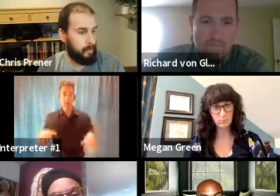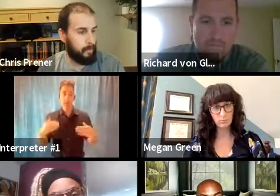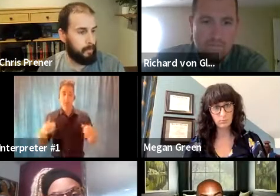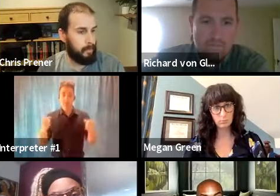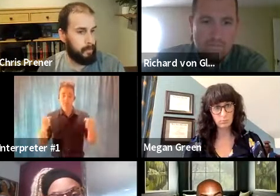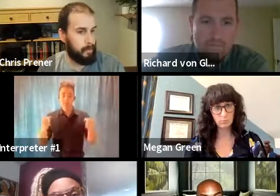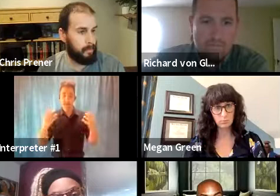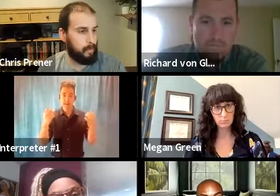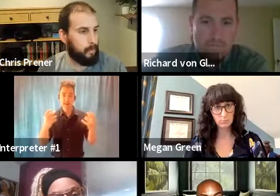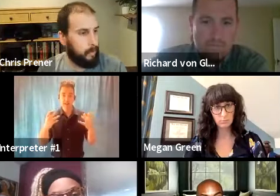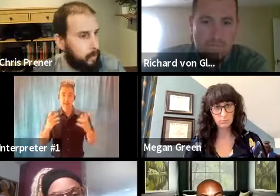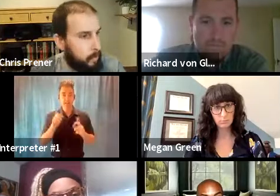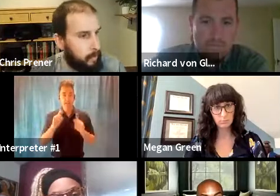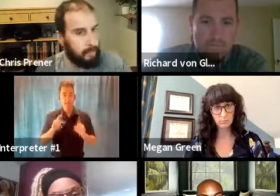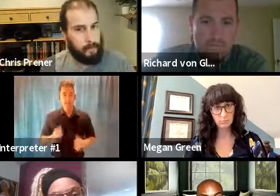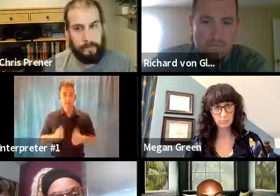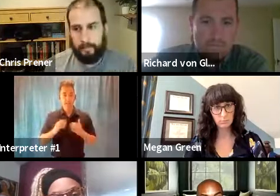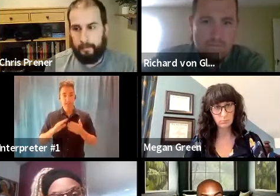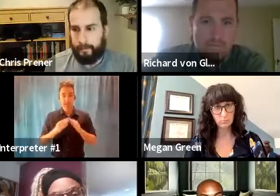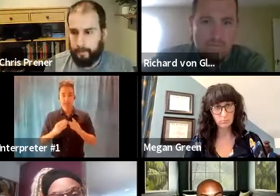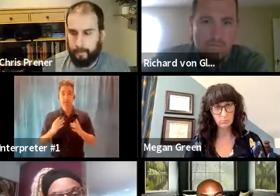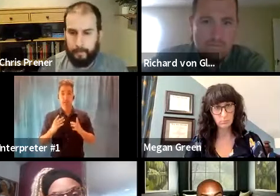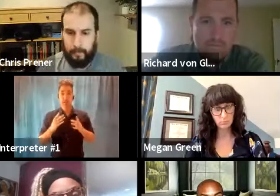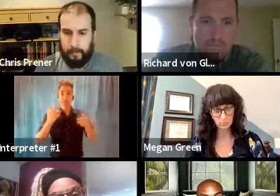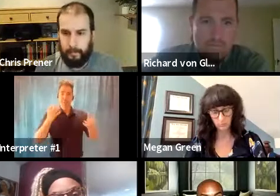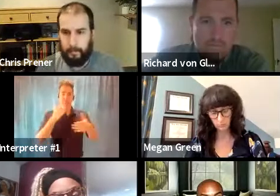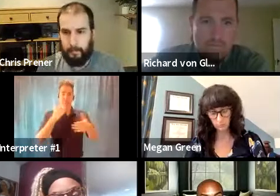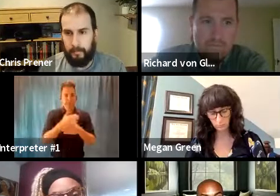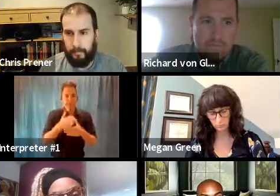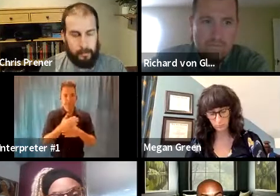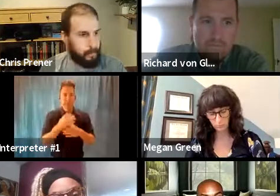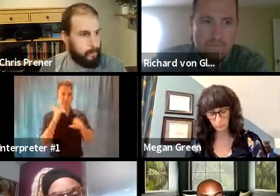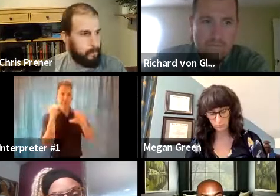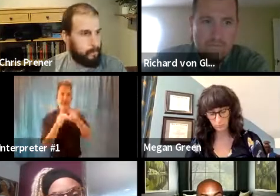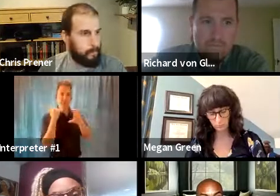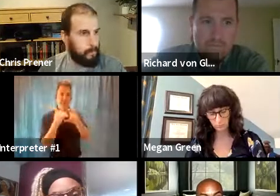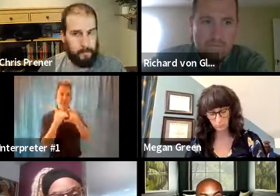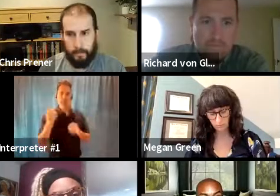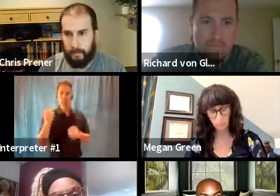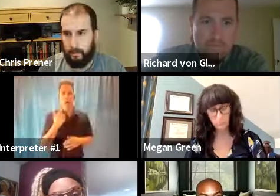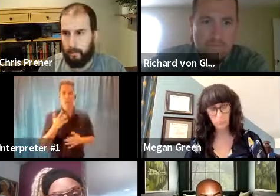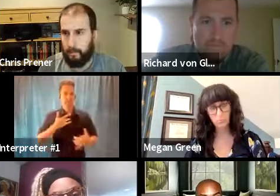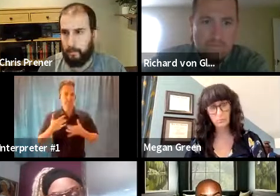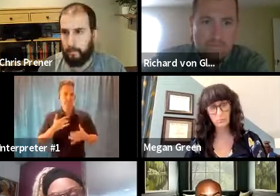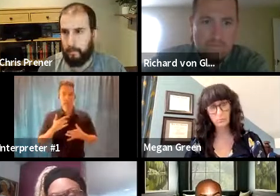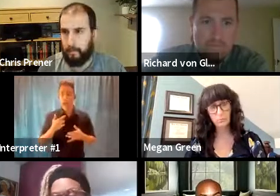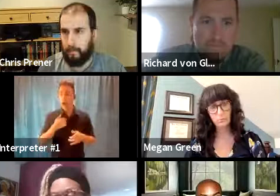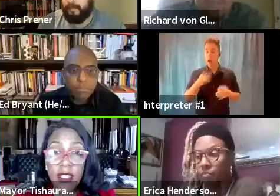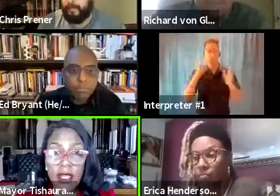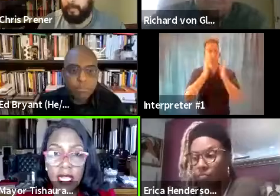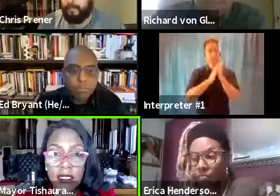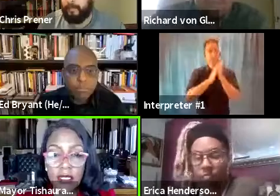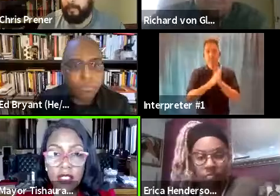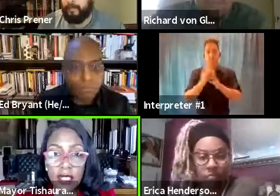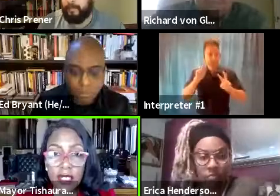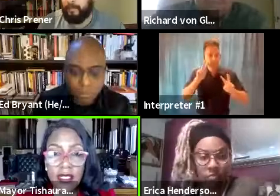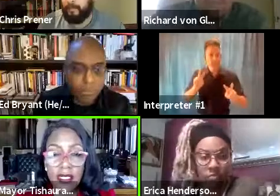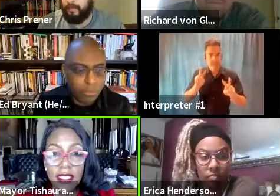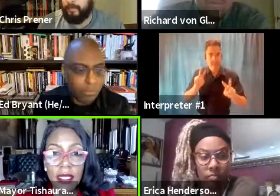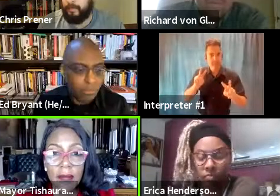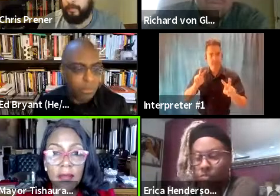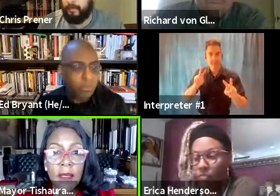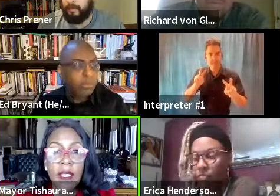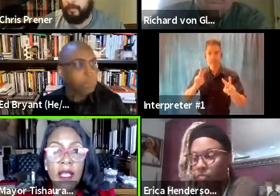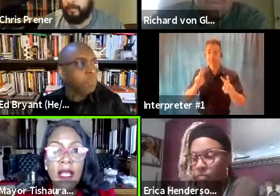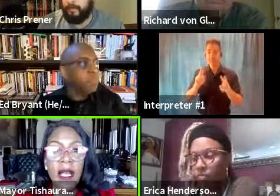for direct relief with my administration, and I look forward to hearing from the more than 100 individuals who've signed up to share their ideas with